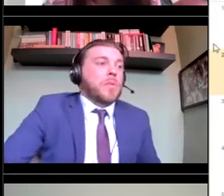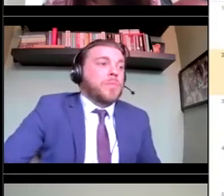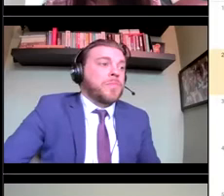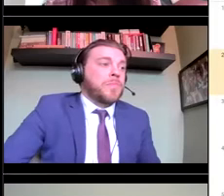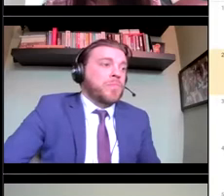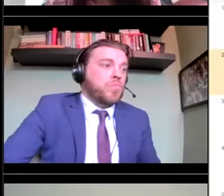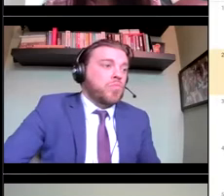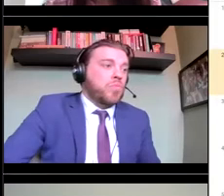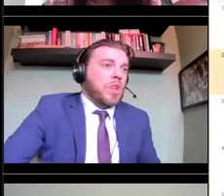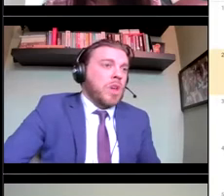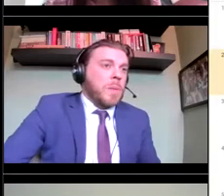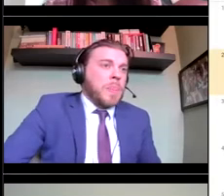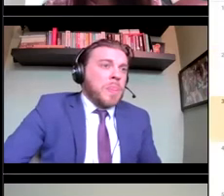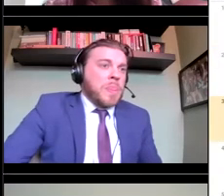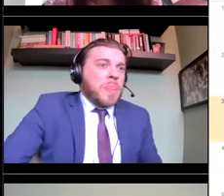standpoint.